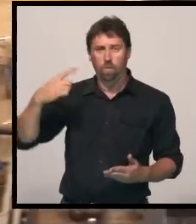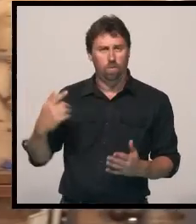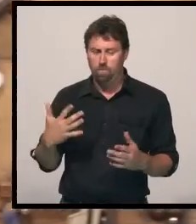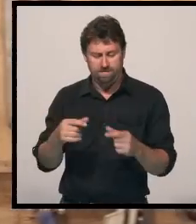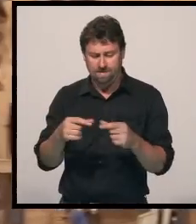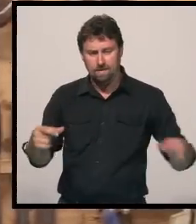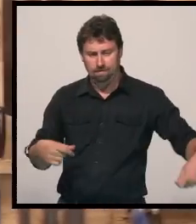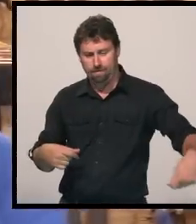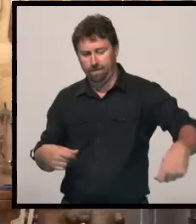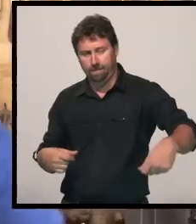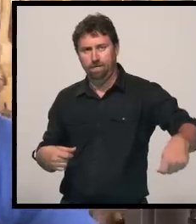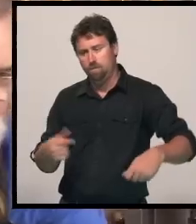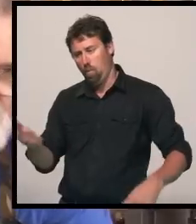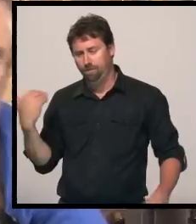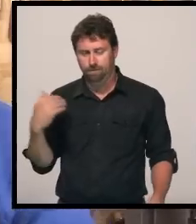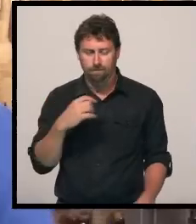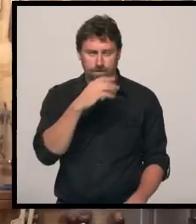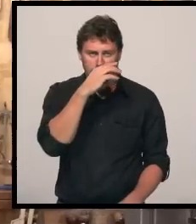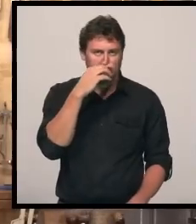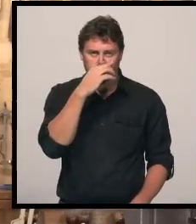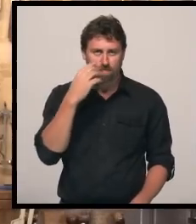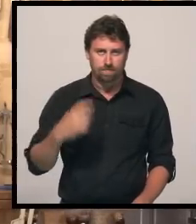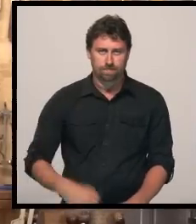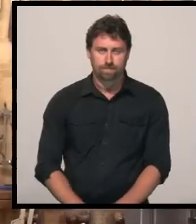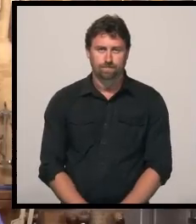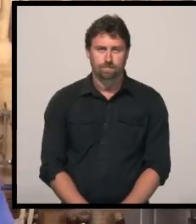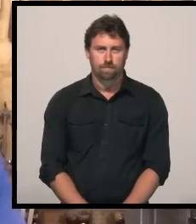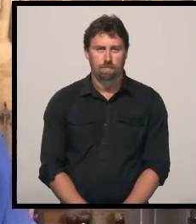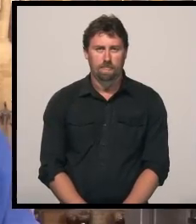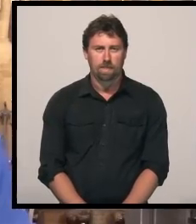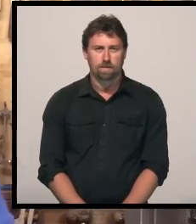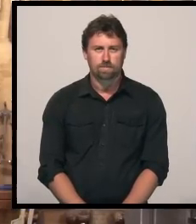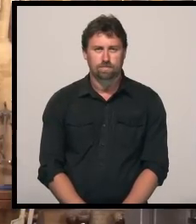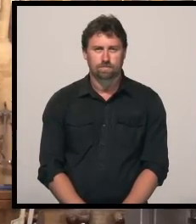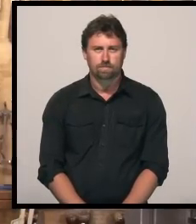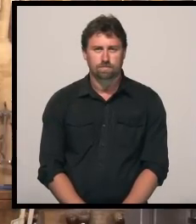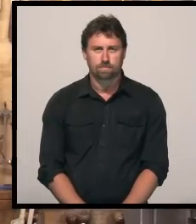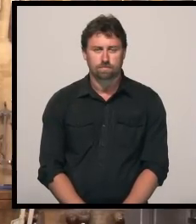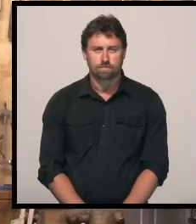Okay, so on the bottom, whoops, where are we? On the bottom of the stand,